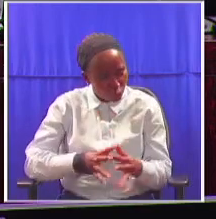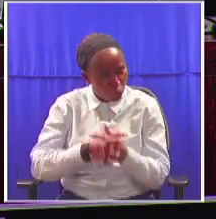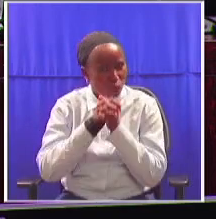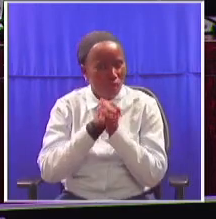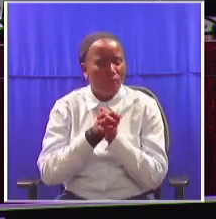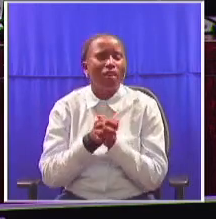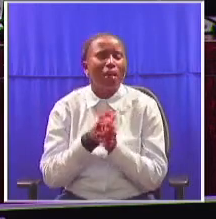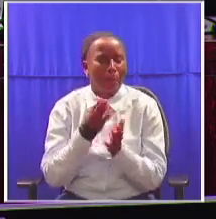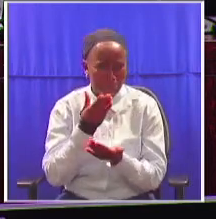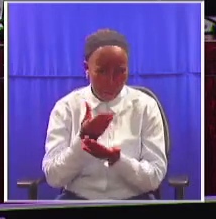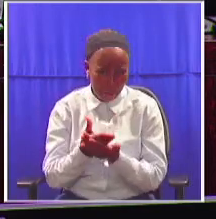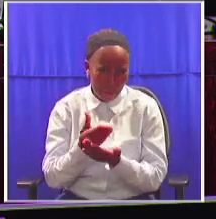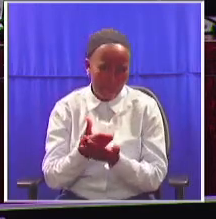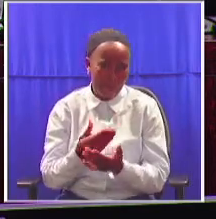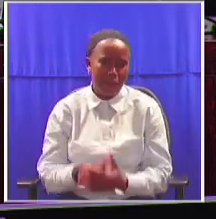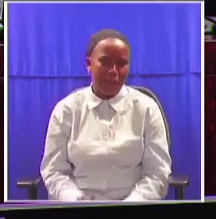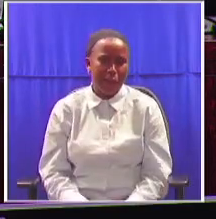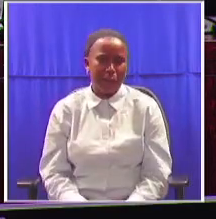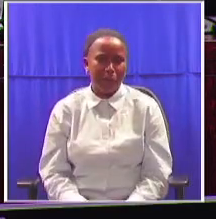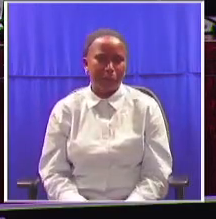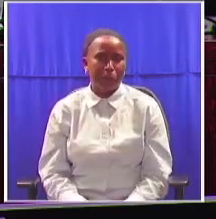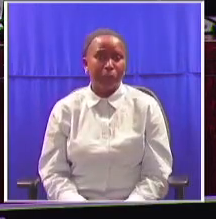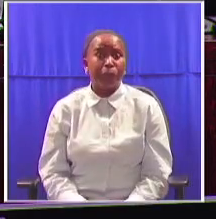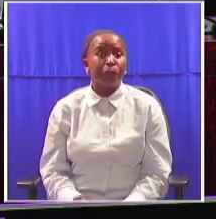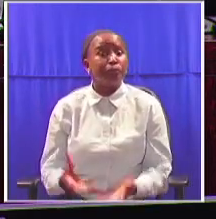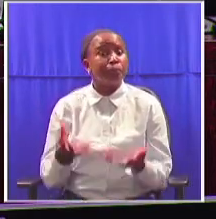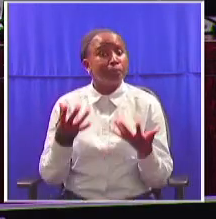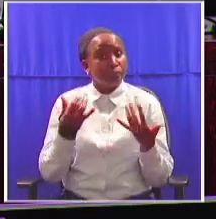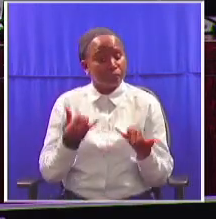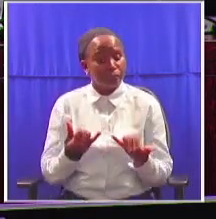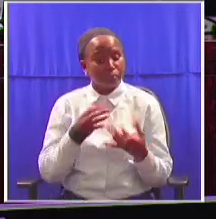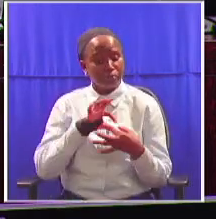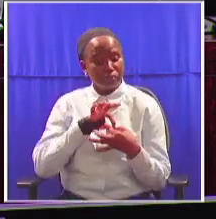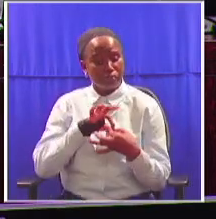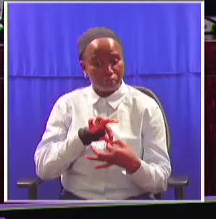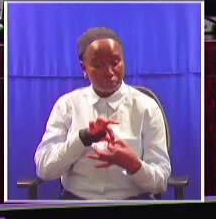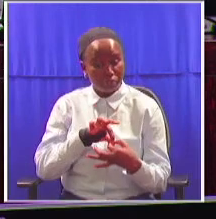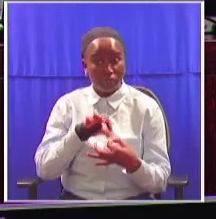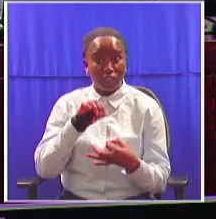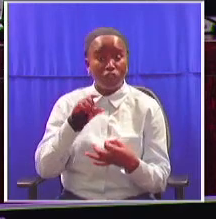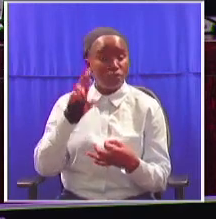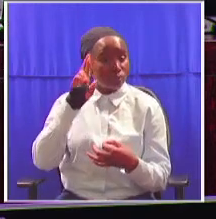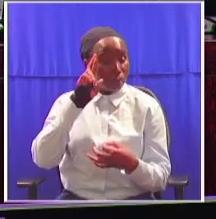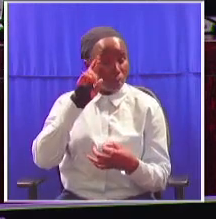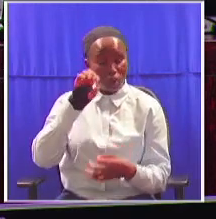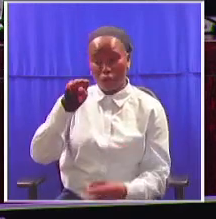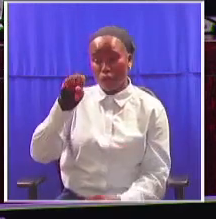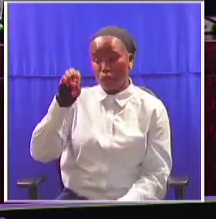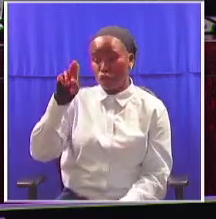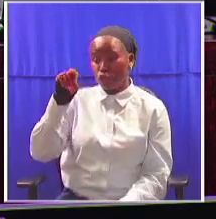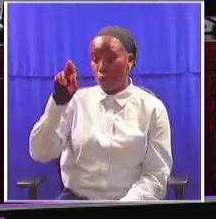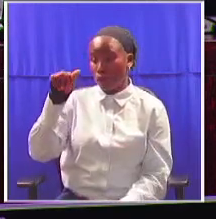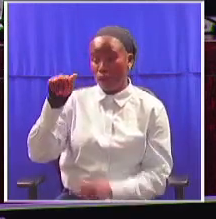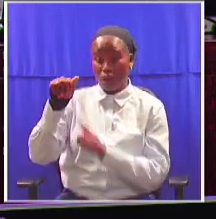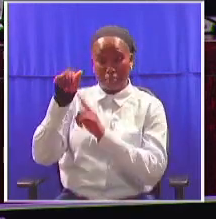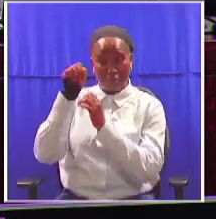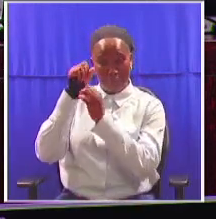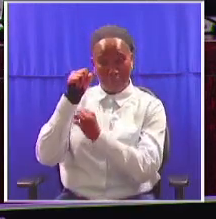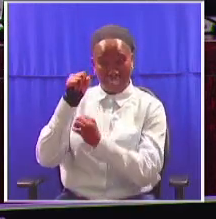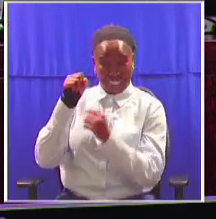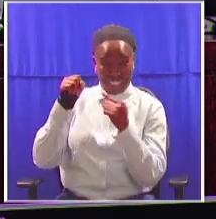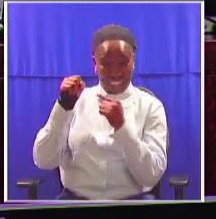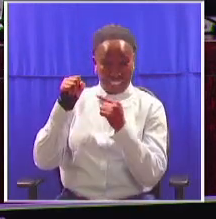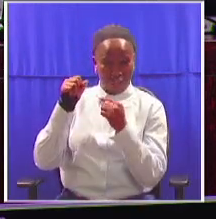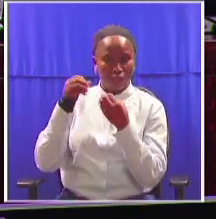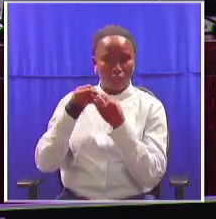As we undertake the commitments outlined in the State of the Nation address, we are focused on those